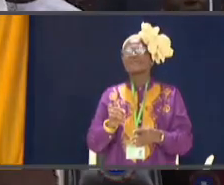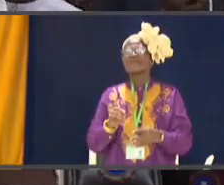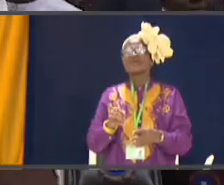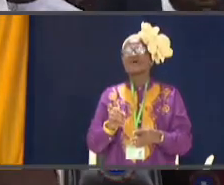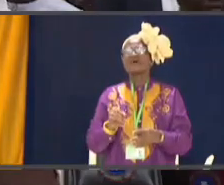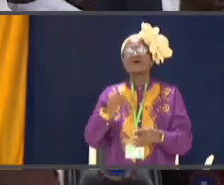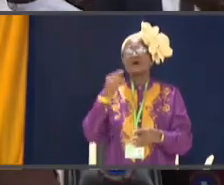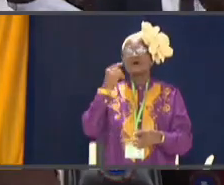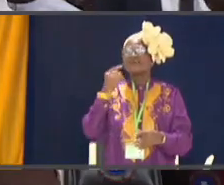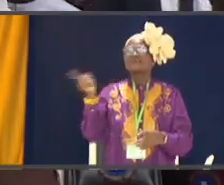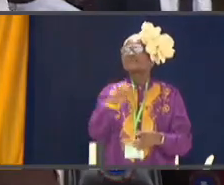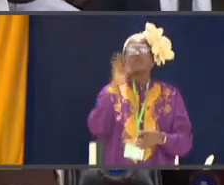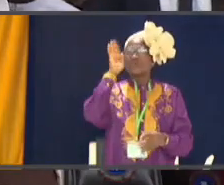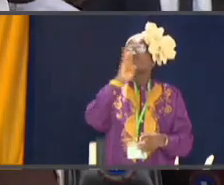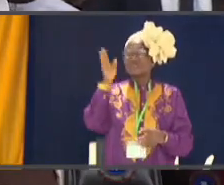ojulowo kristeni